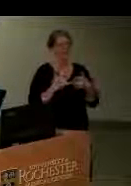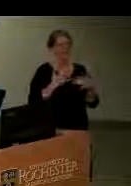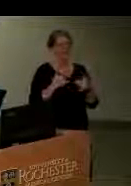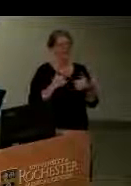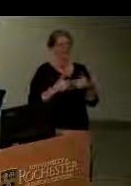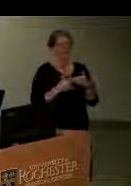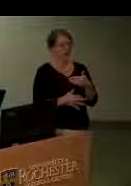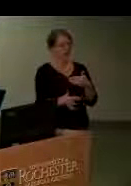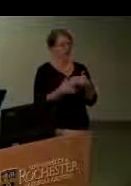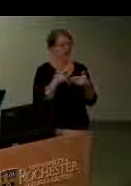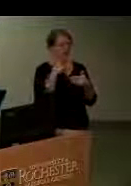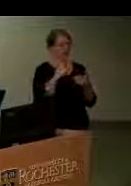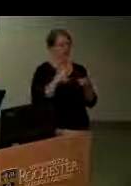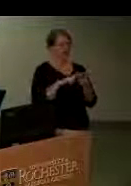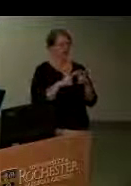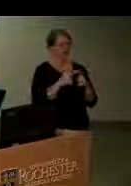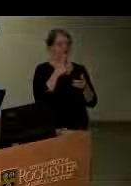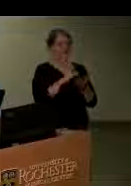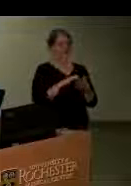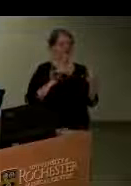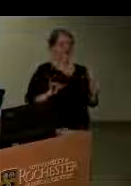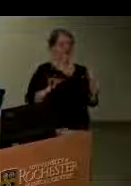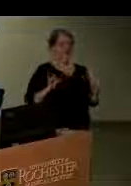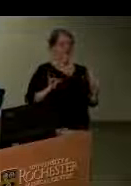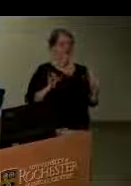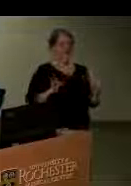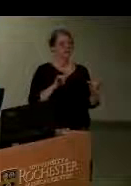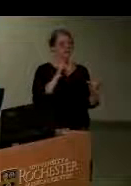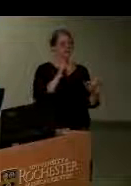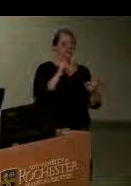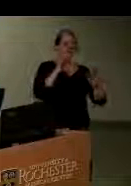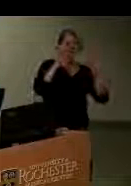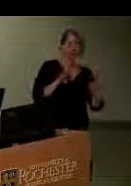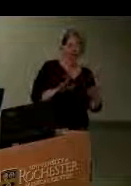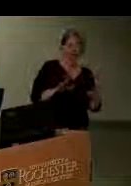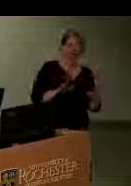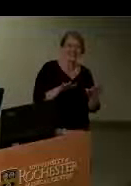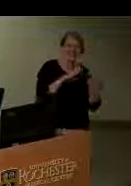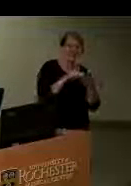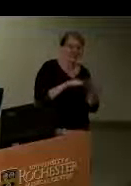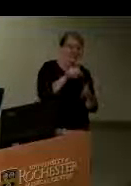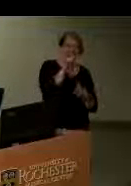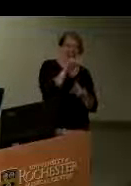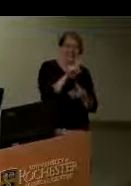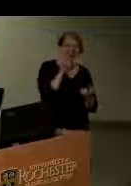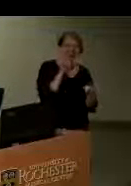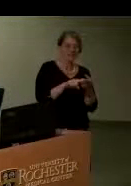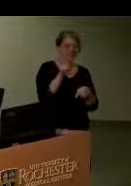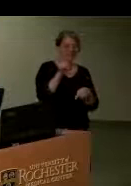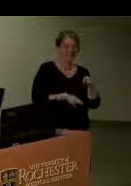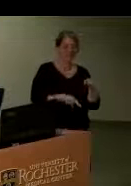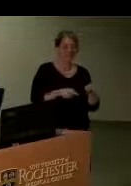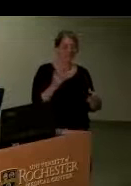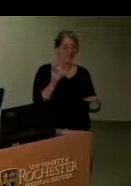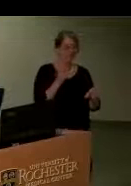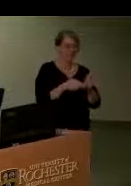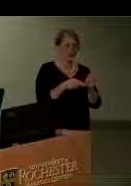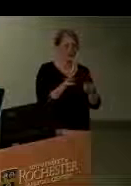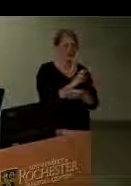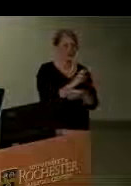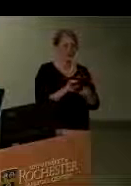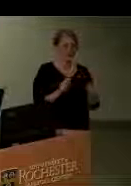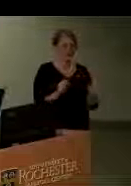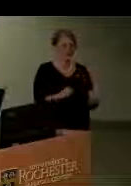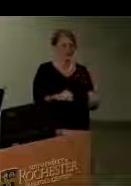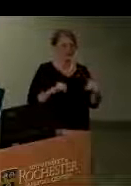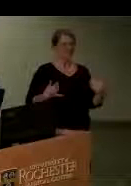know, all my friends said that. And they said, this is really great. Your students are going to love this until they can't get a residency.